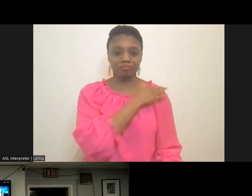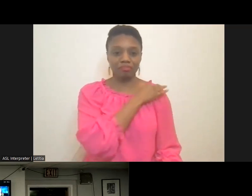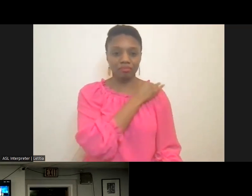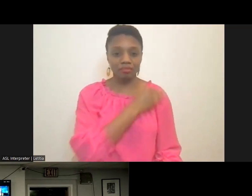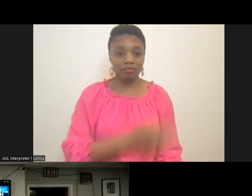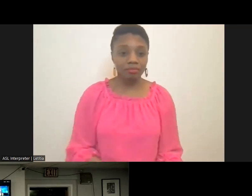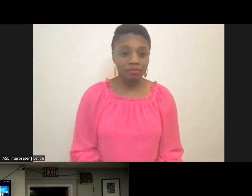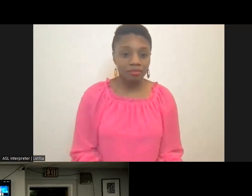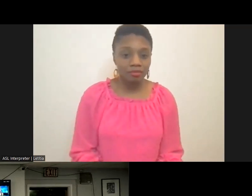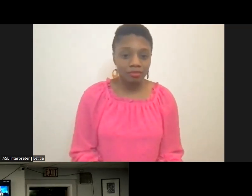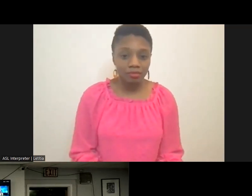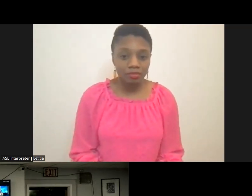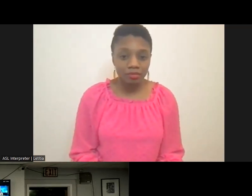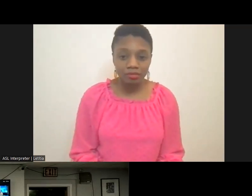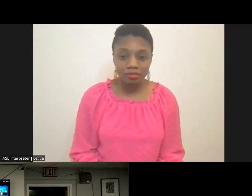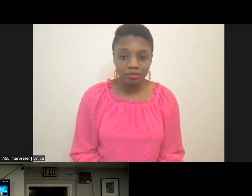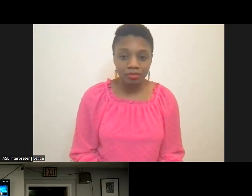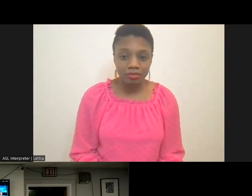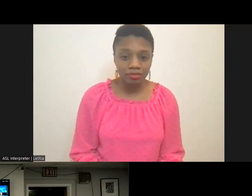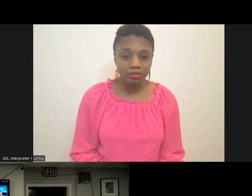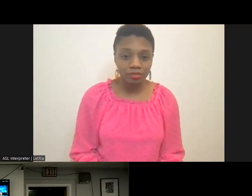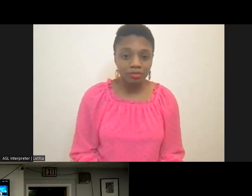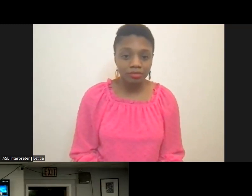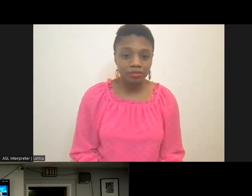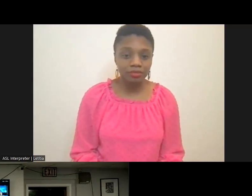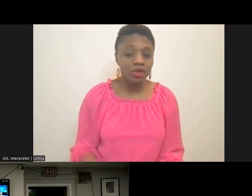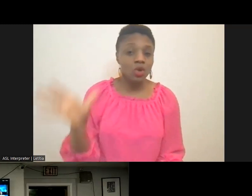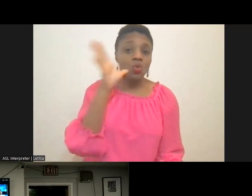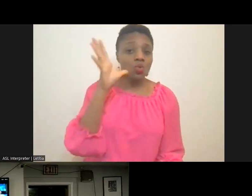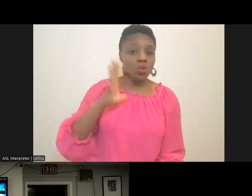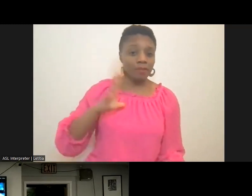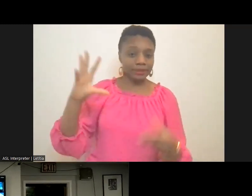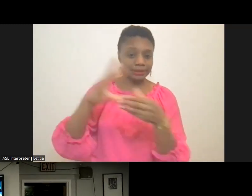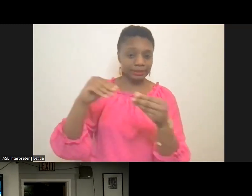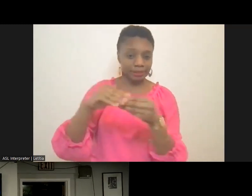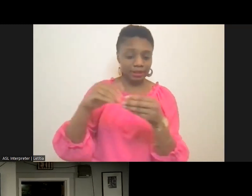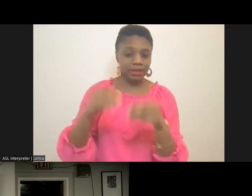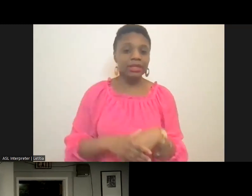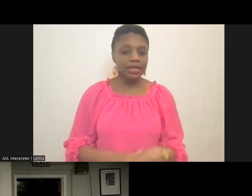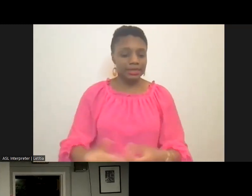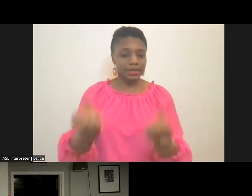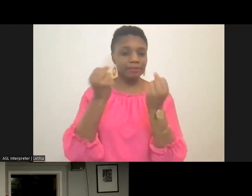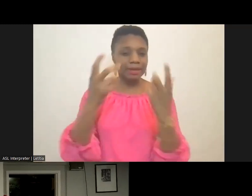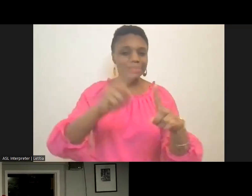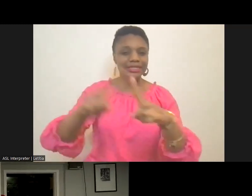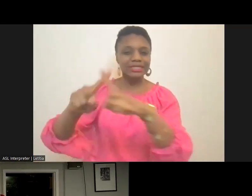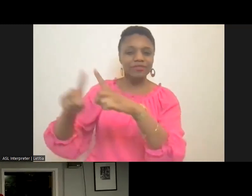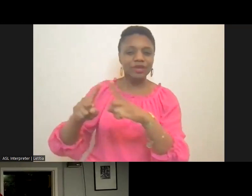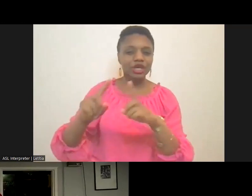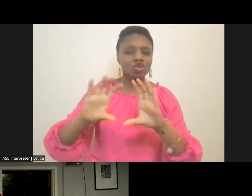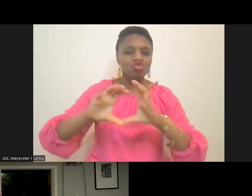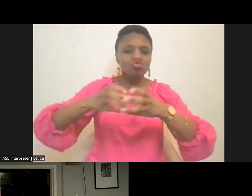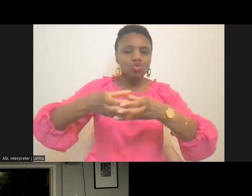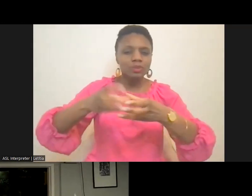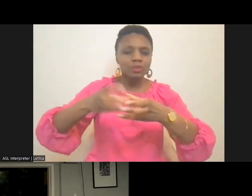Undersecretary, I think there are a lot of changes that are happening around policy or being proposed in a number of different working groups across, whether